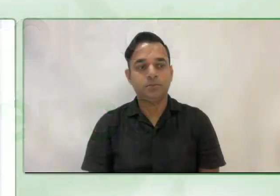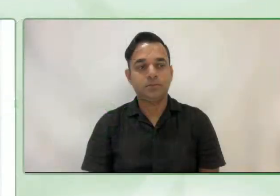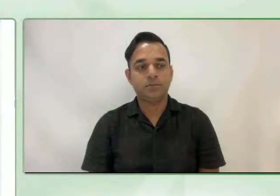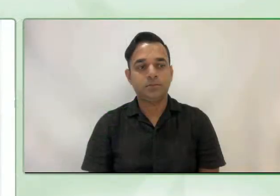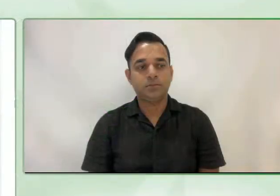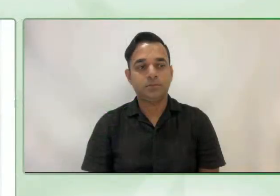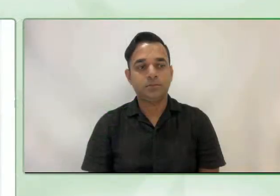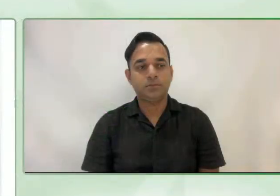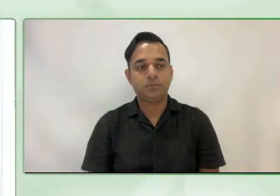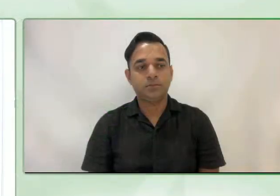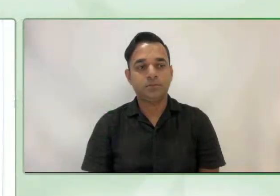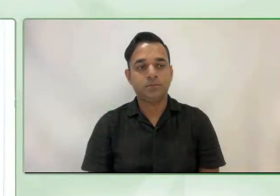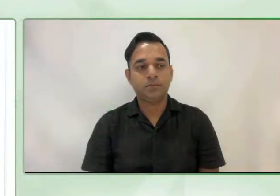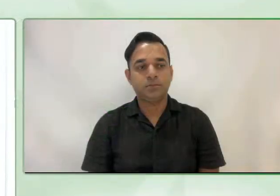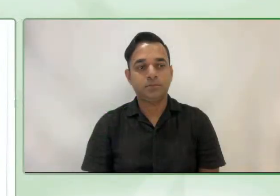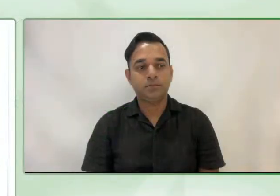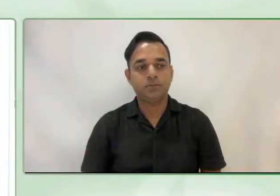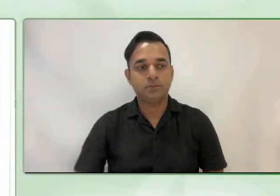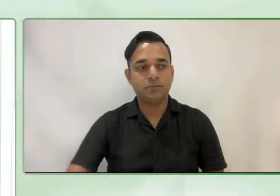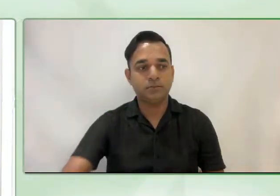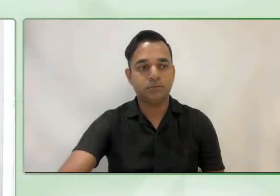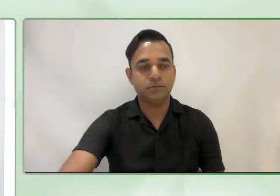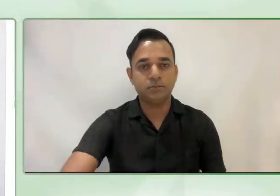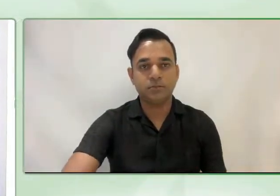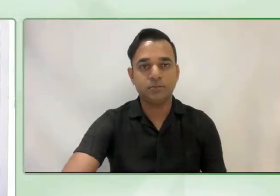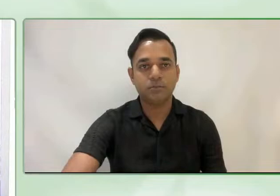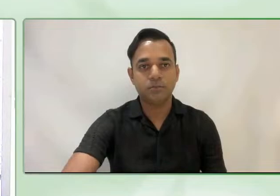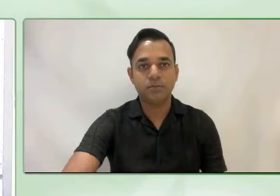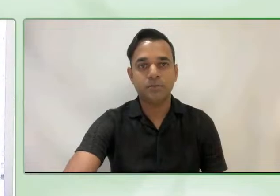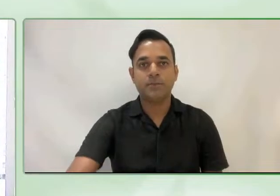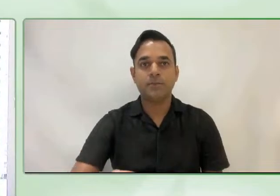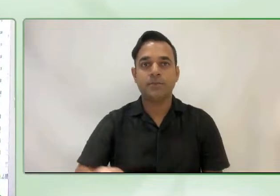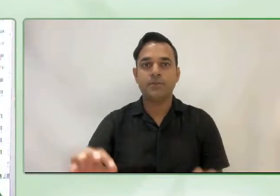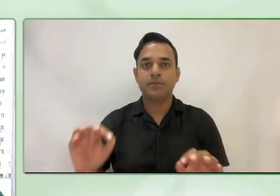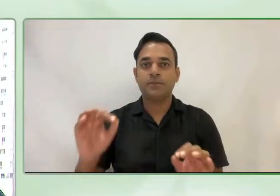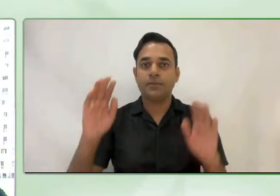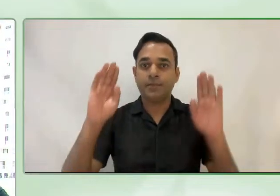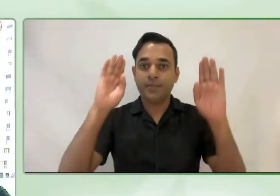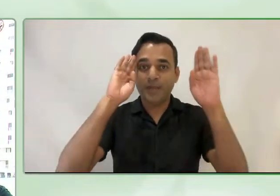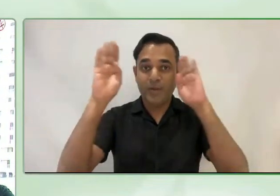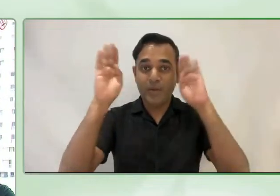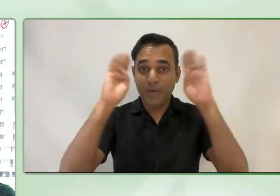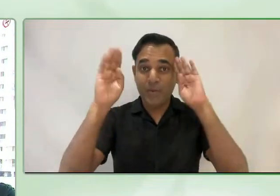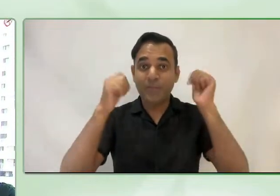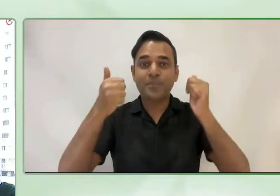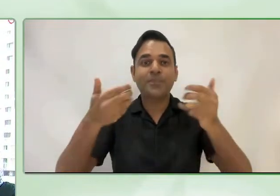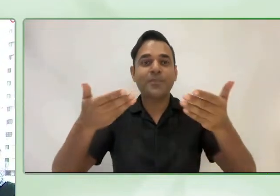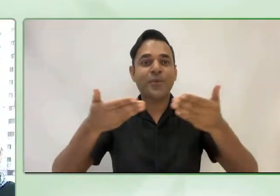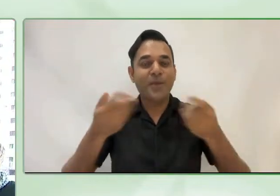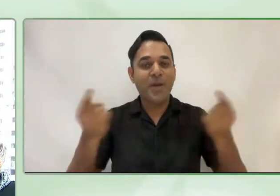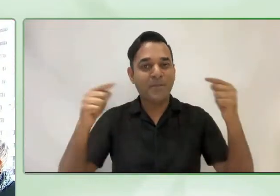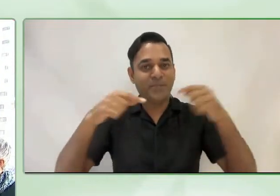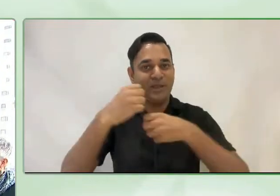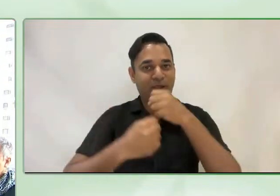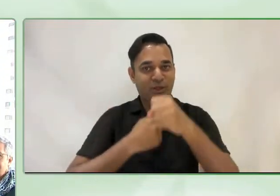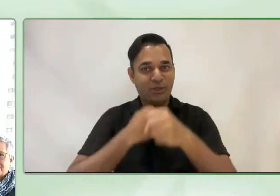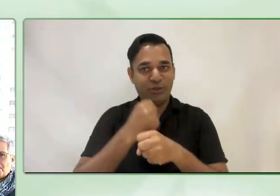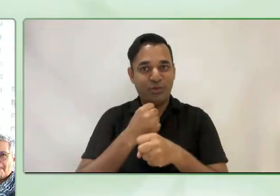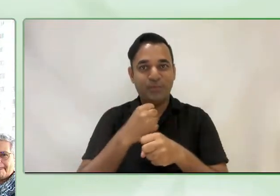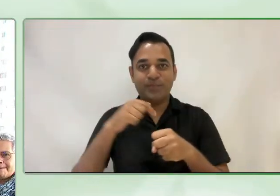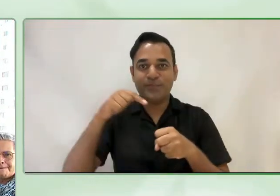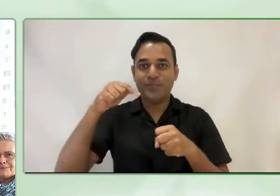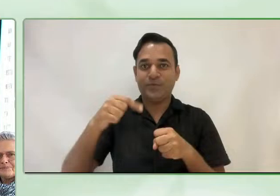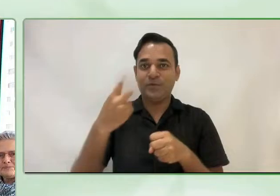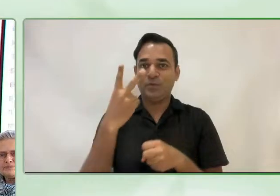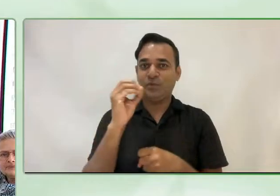Hello and welcome live at the Zero Project Conference 2025 on Inclusive Employment and ICT.